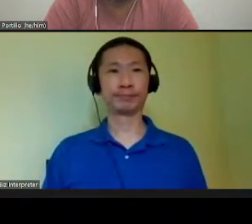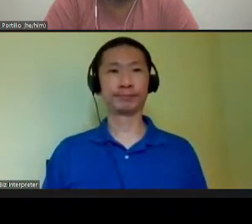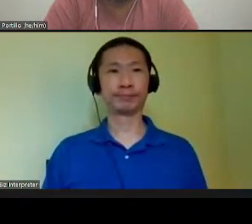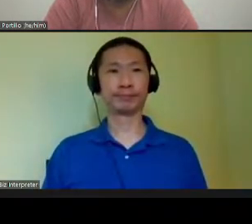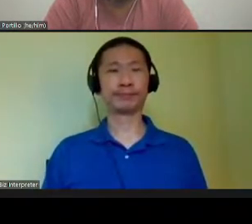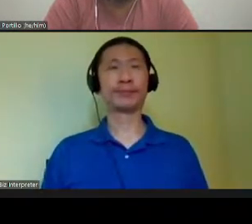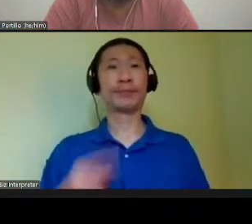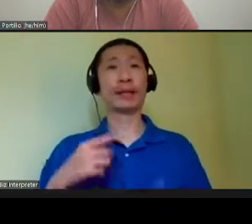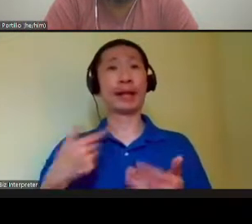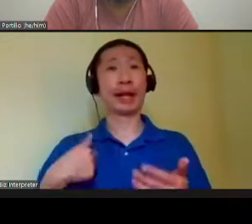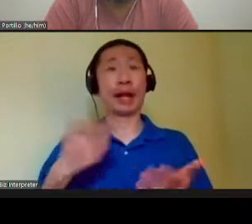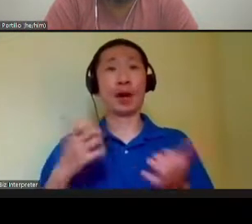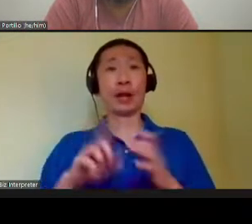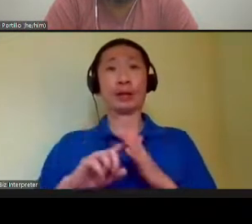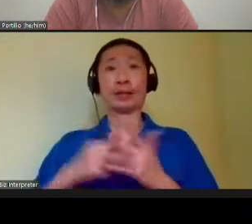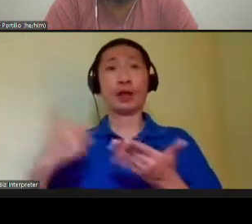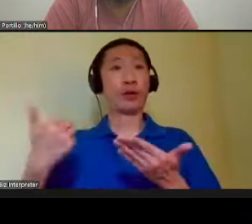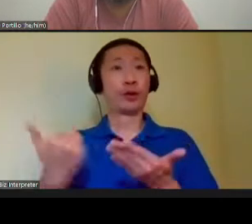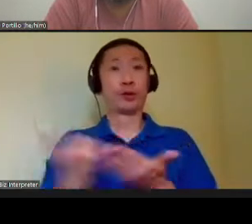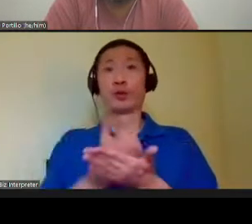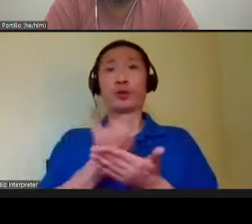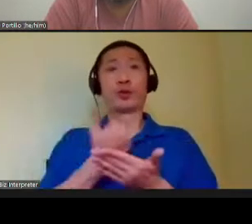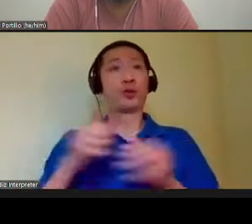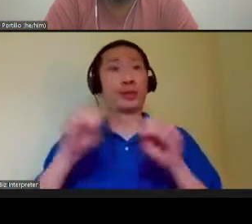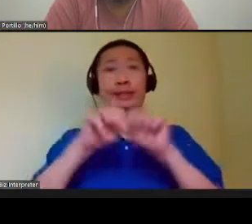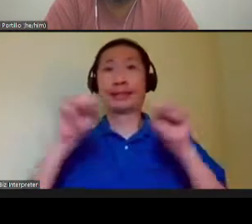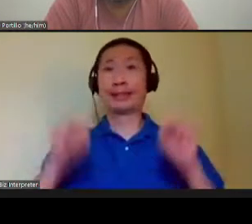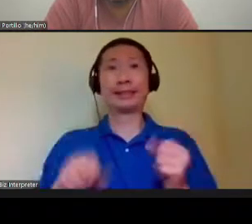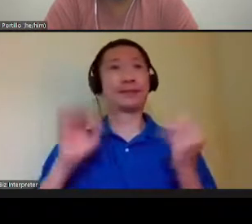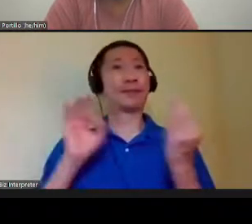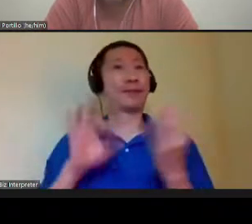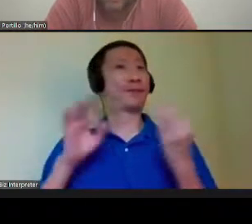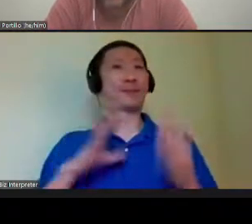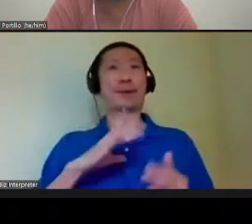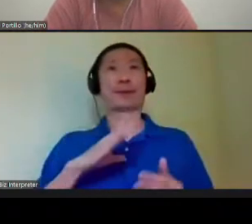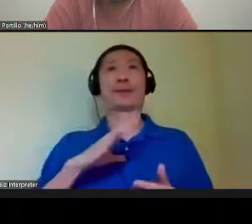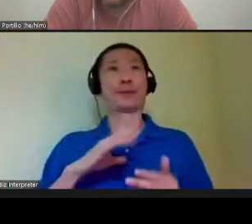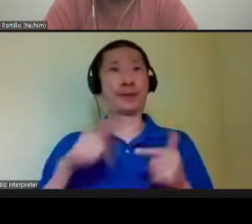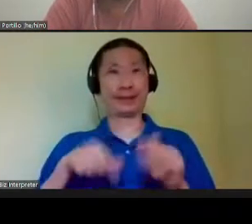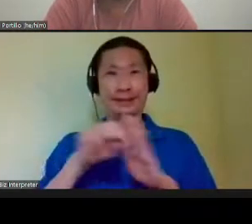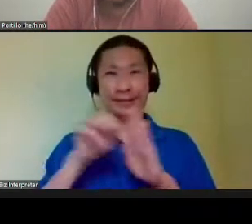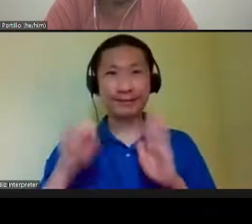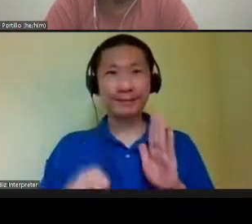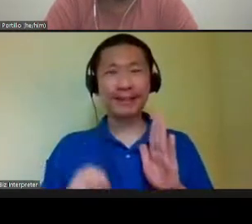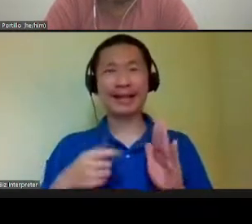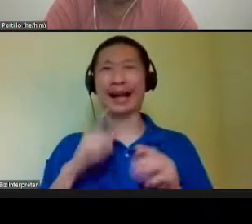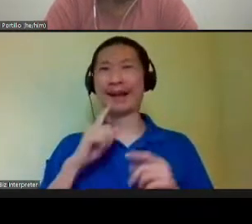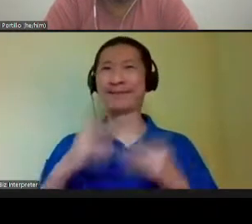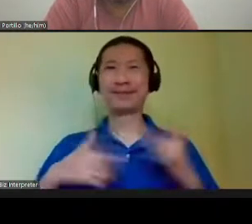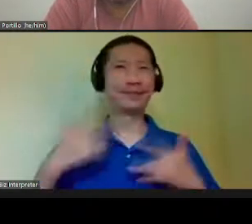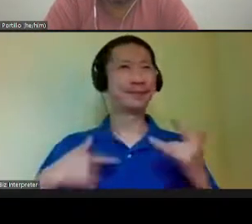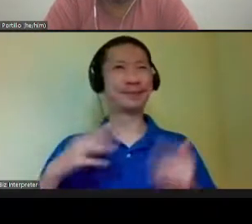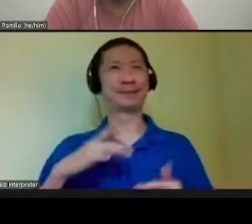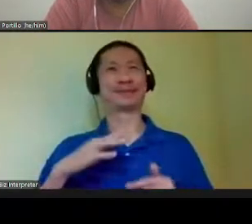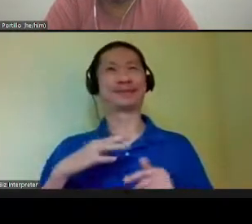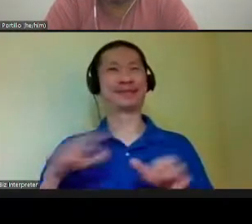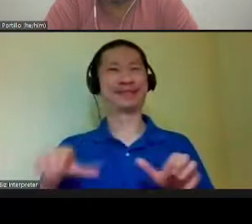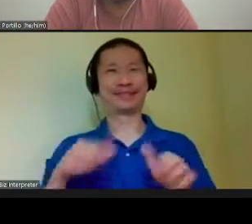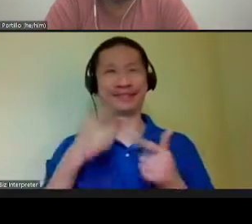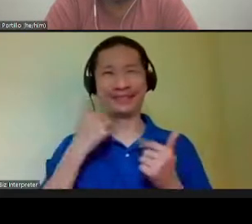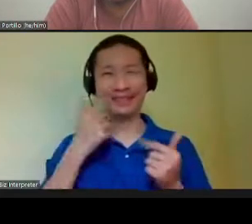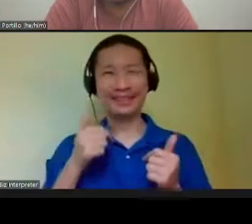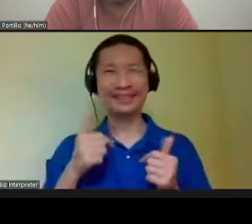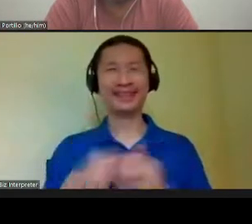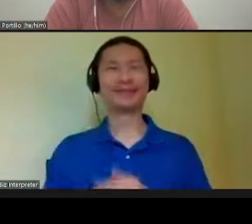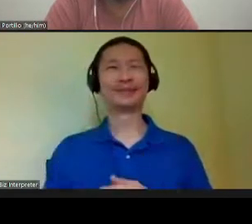gonna start this new system of feedback this semester that I'm really excited about. So you